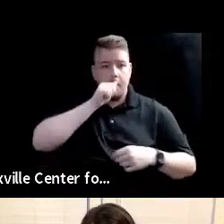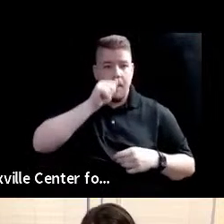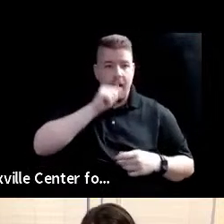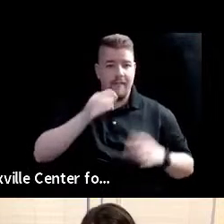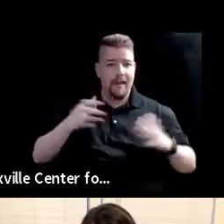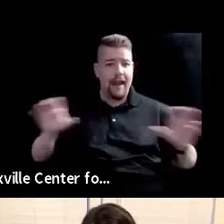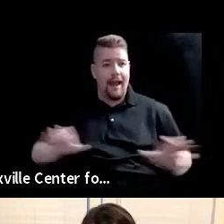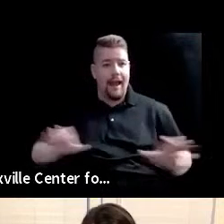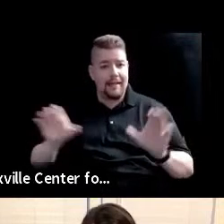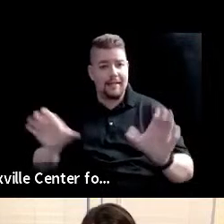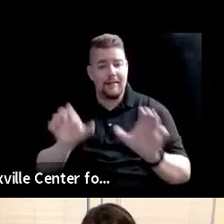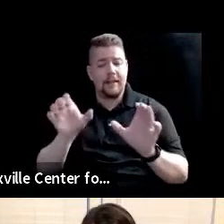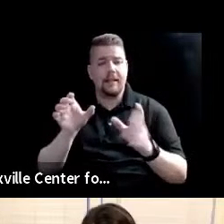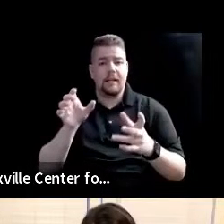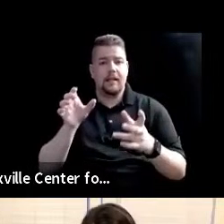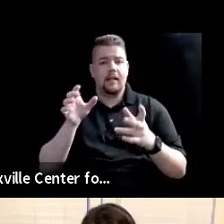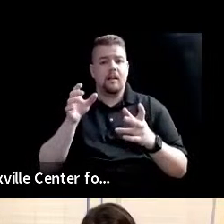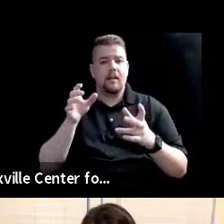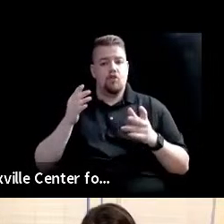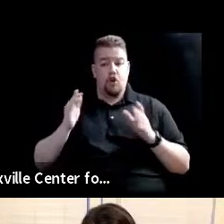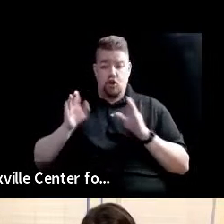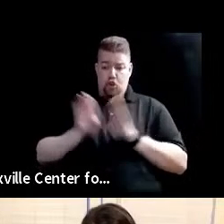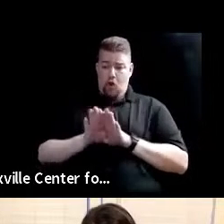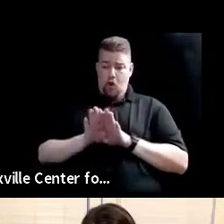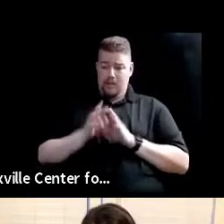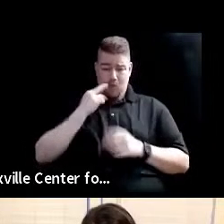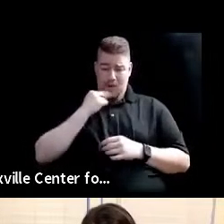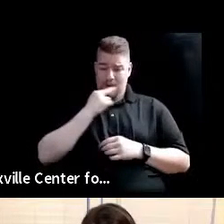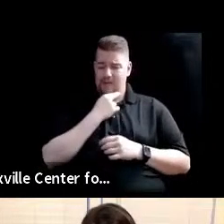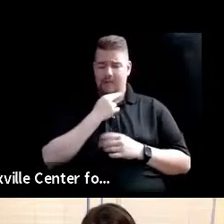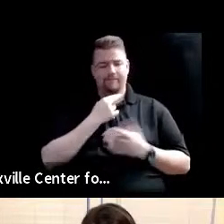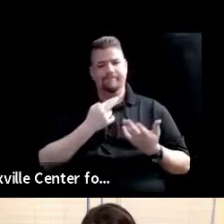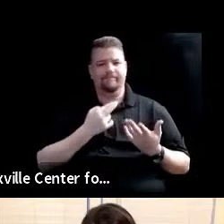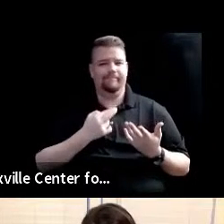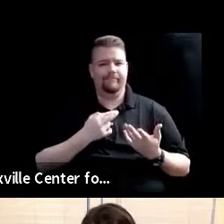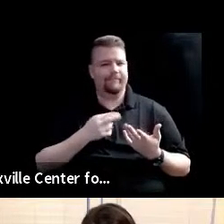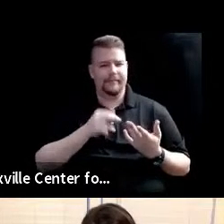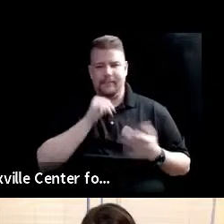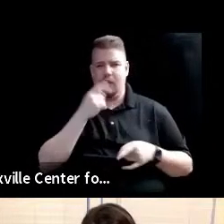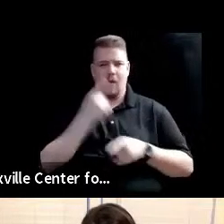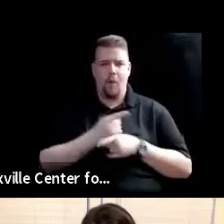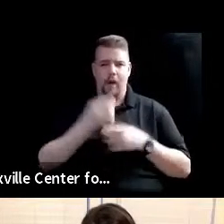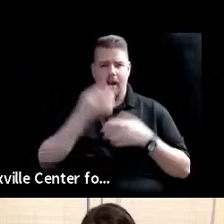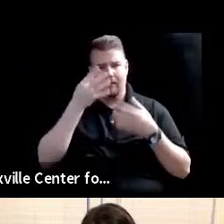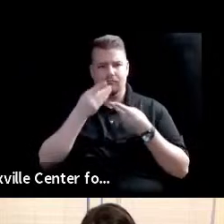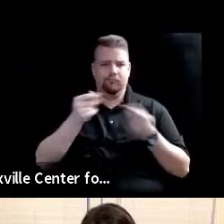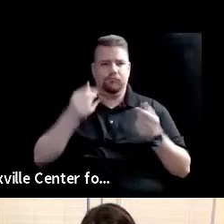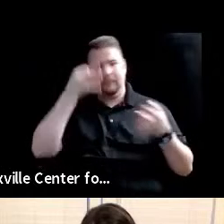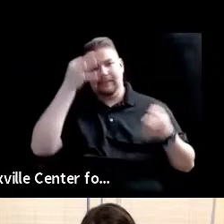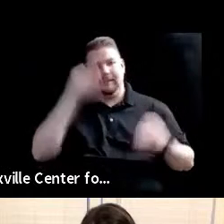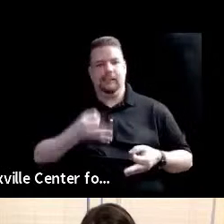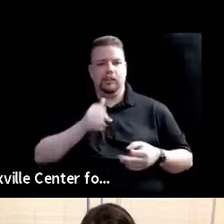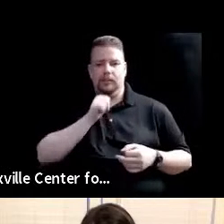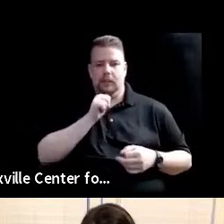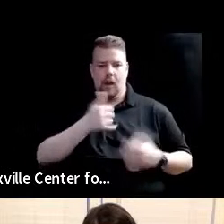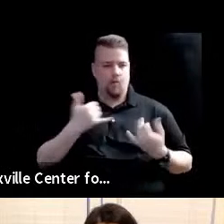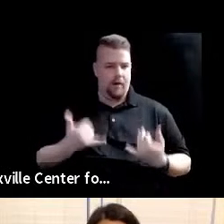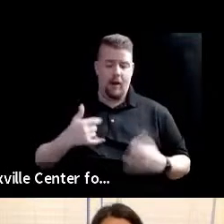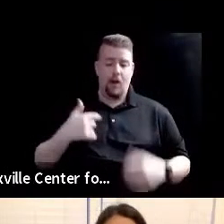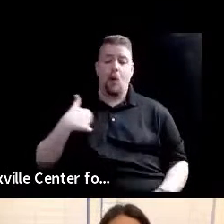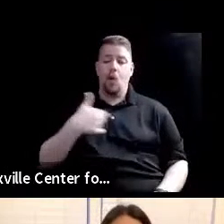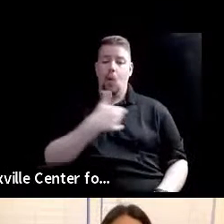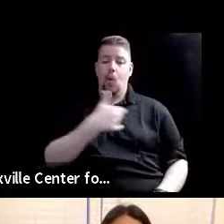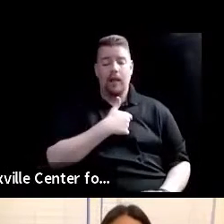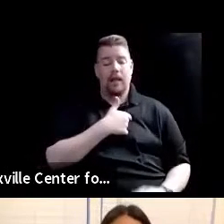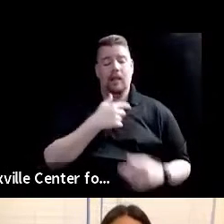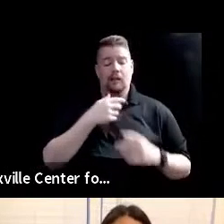activities, closing restaurants down is not the solution at this time. But we as restaurateurs,